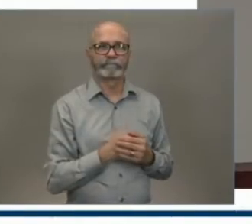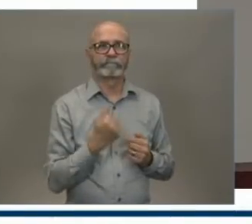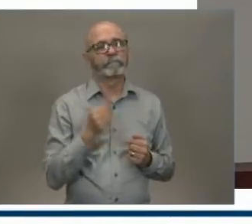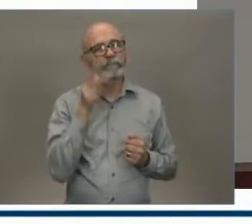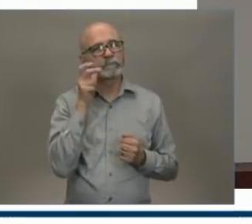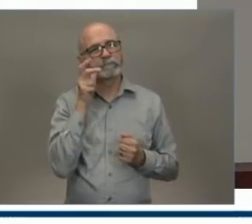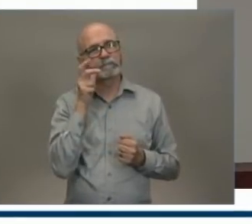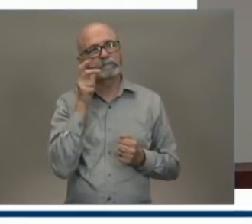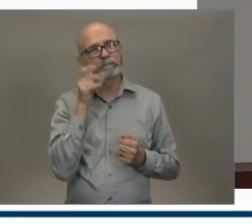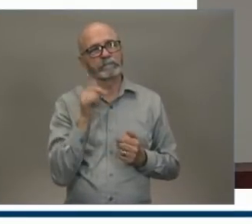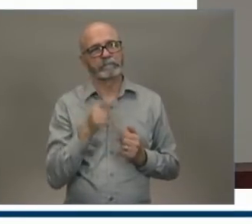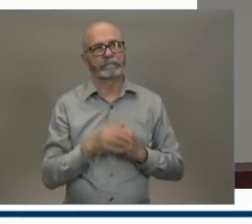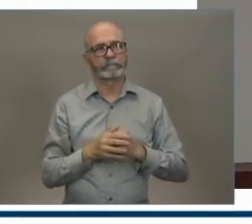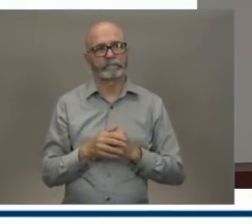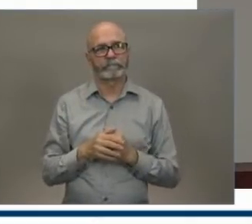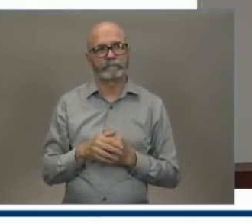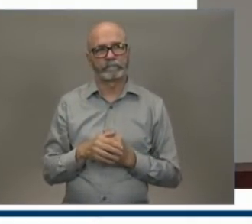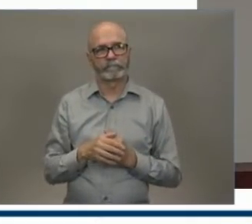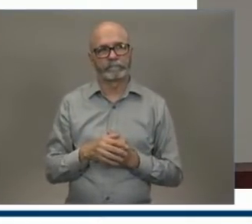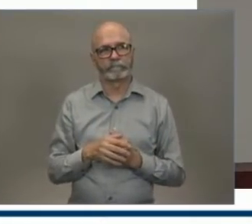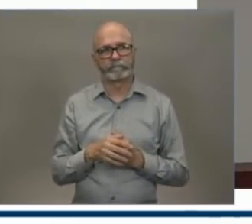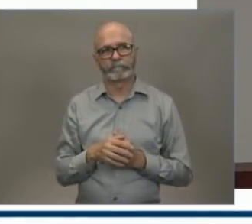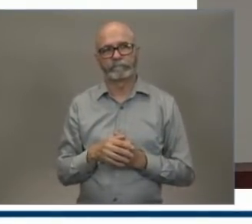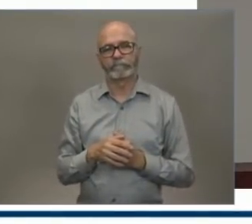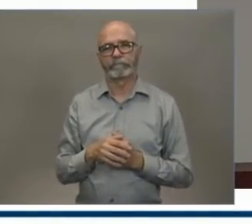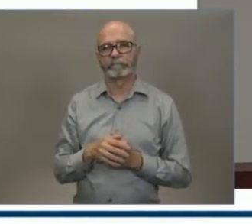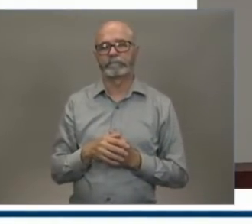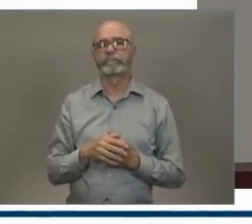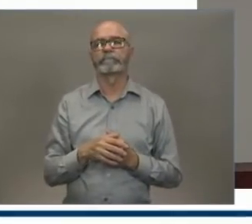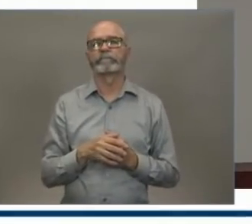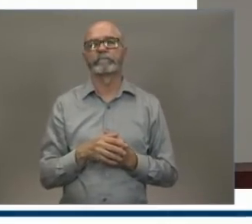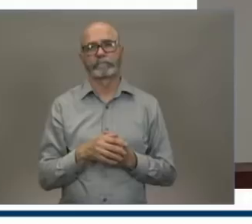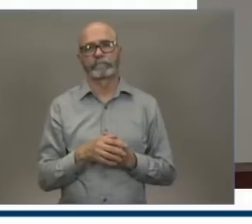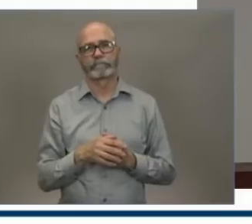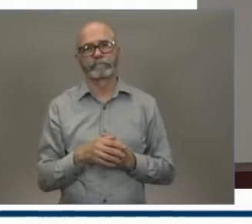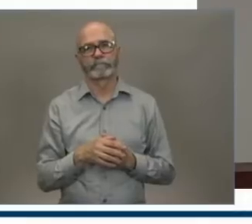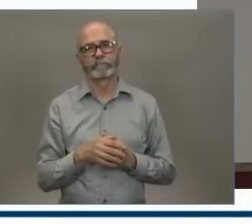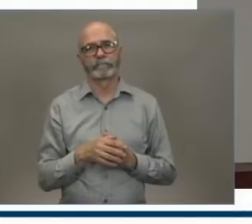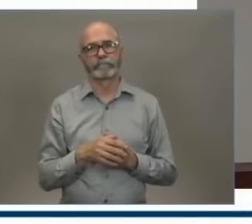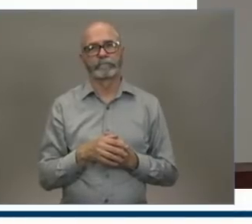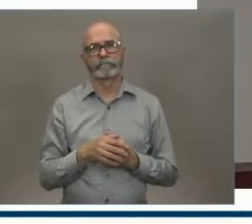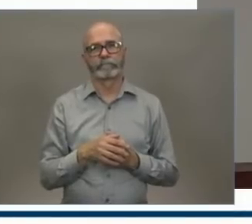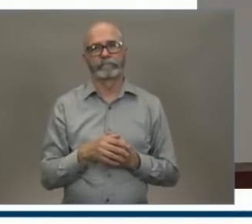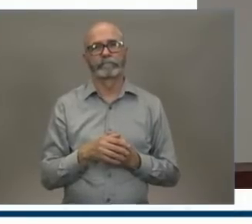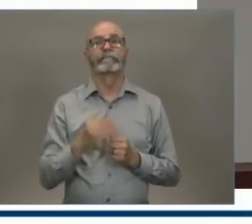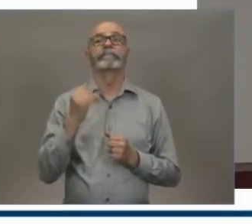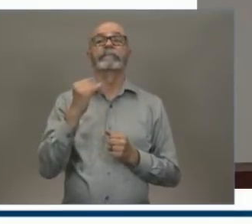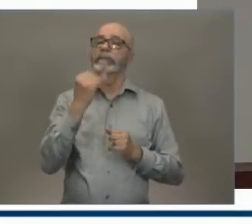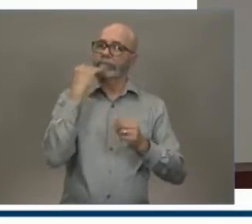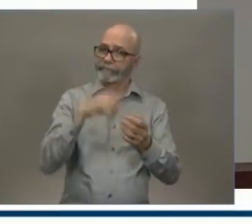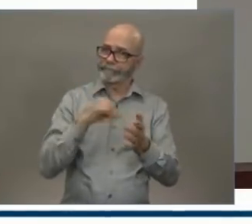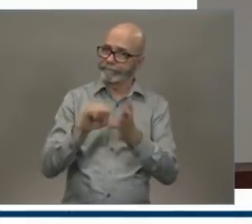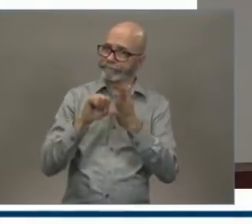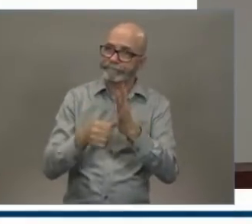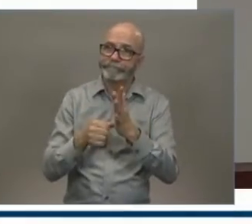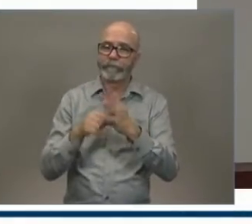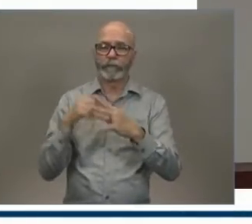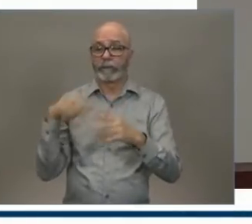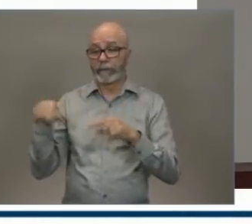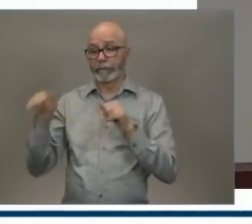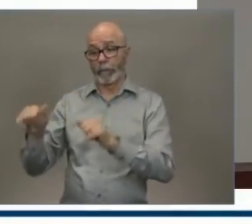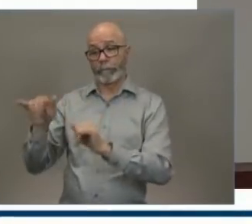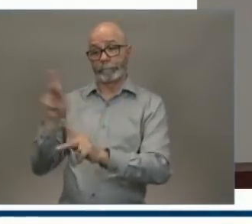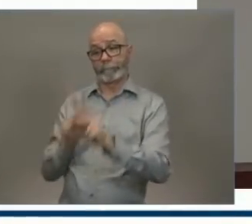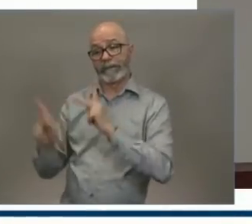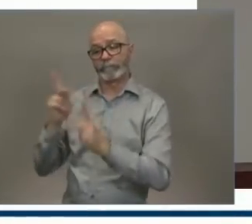about previously, is about people remaining physically active. It's important for our overall health. Physical activity